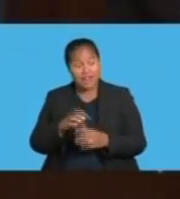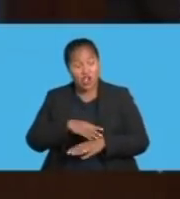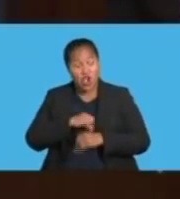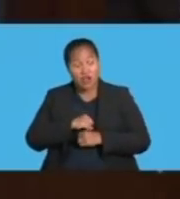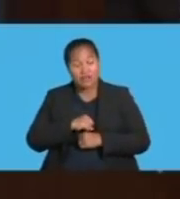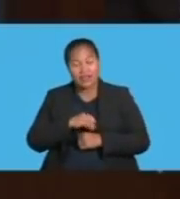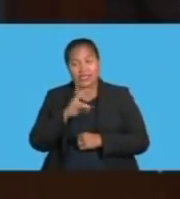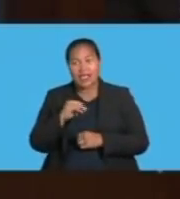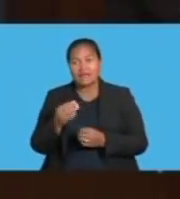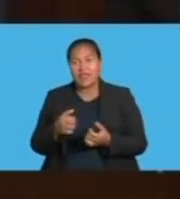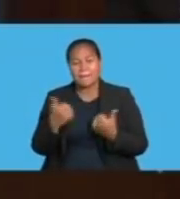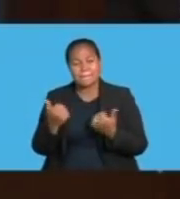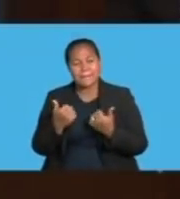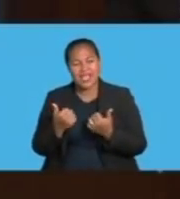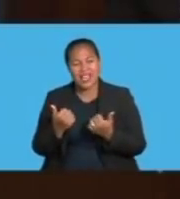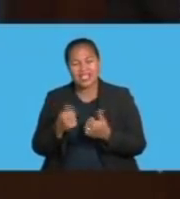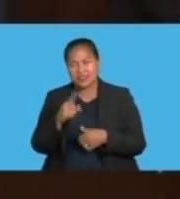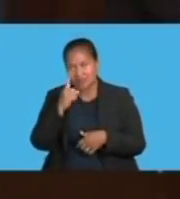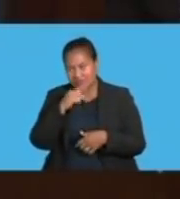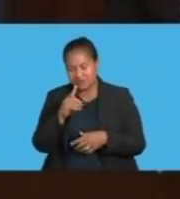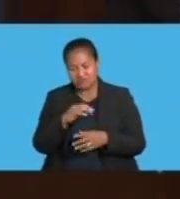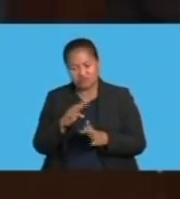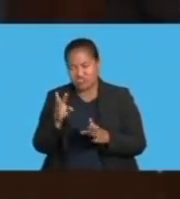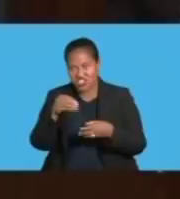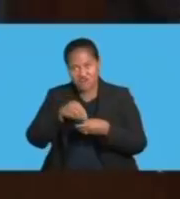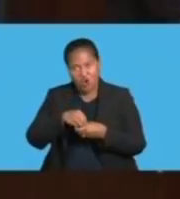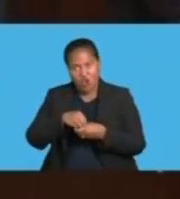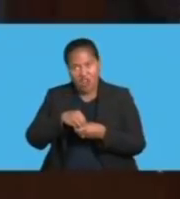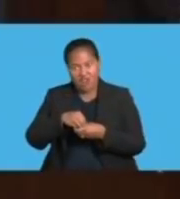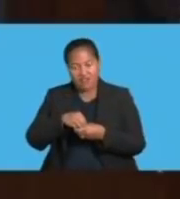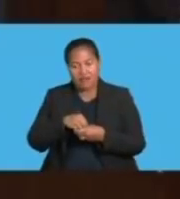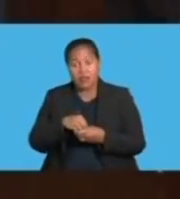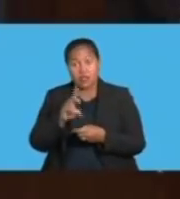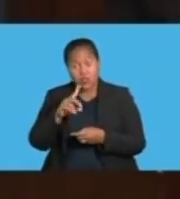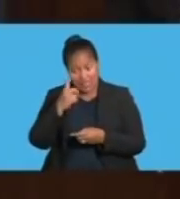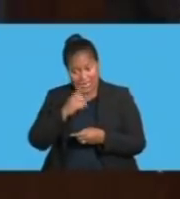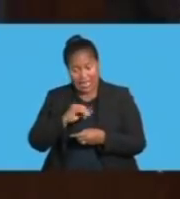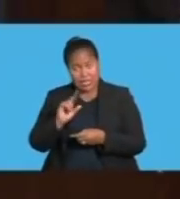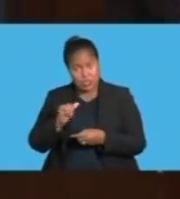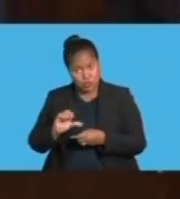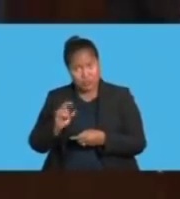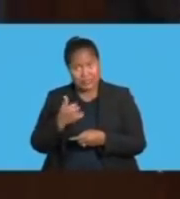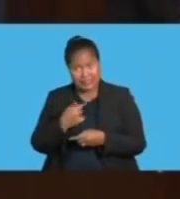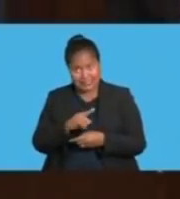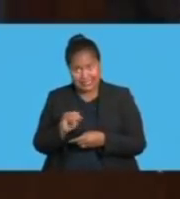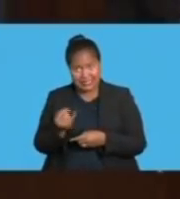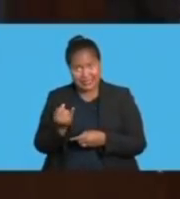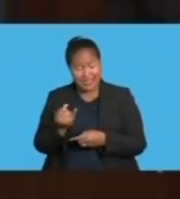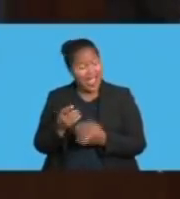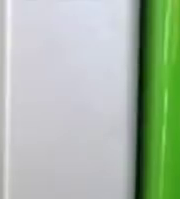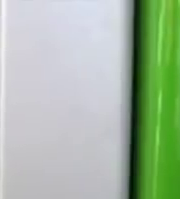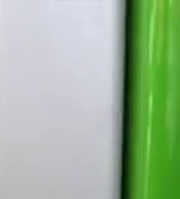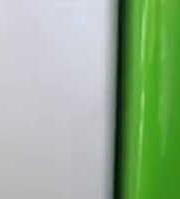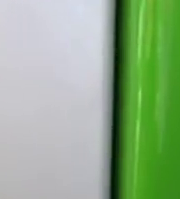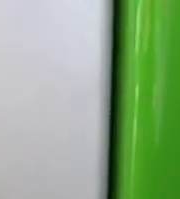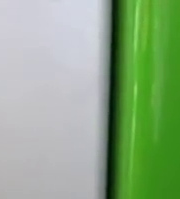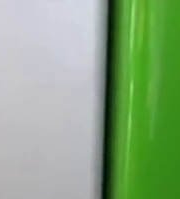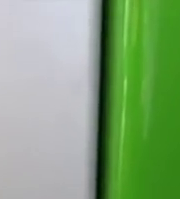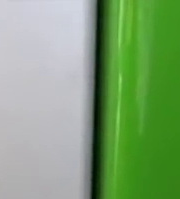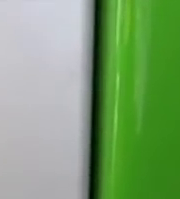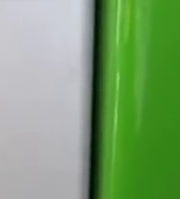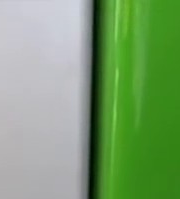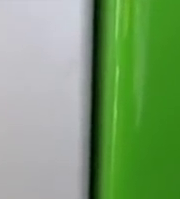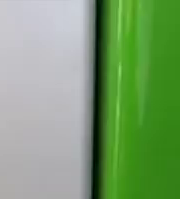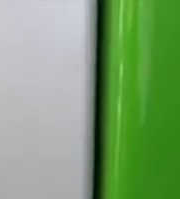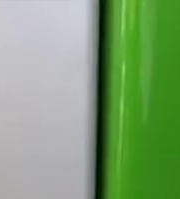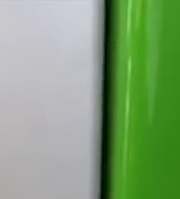there's millions and tens of millions or hundreds of millions of dollars involved, if they can use it, obviously we can use it because there's integrity within the system. Said Kayum says